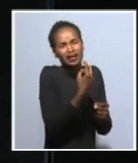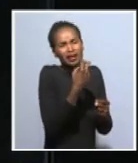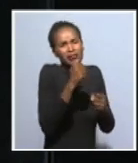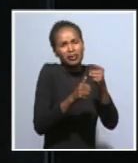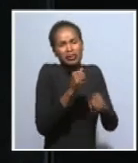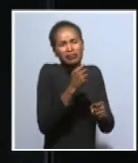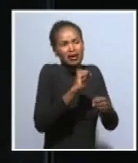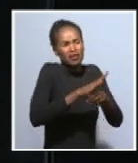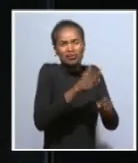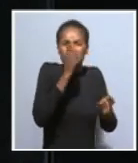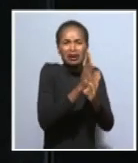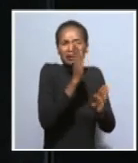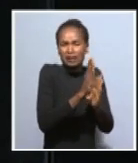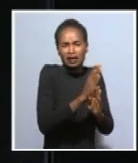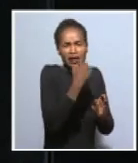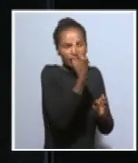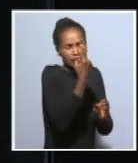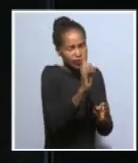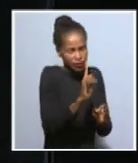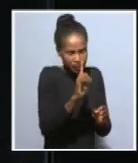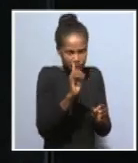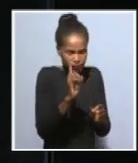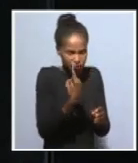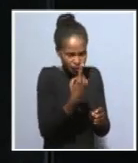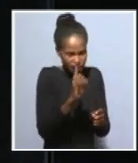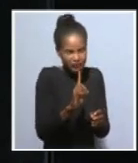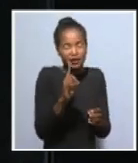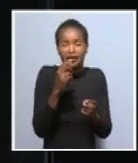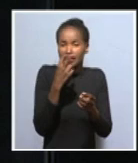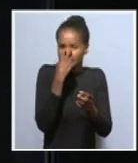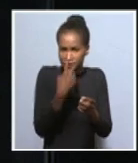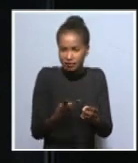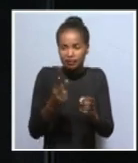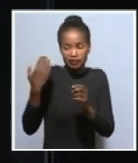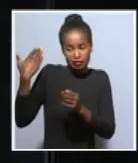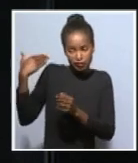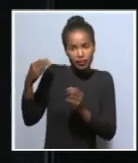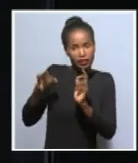Farmers have been hit hard